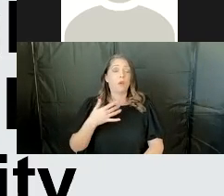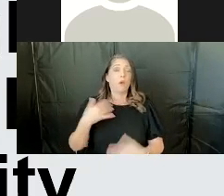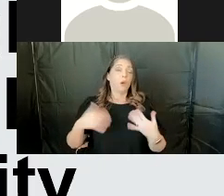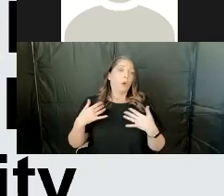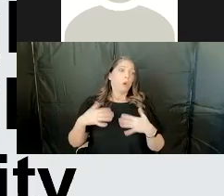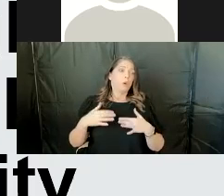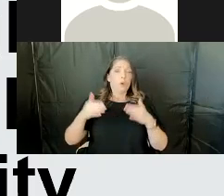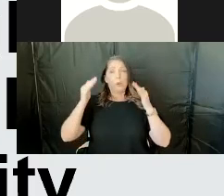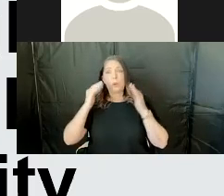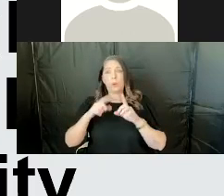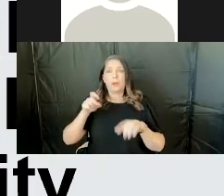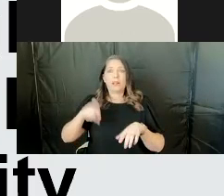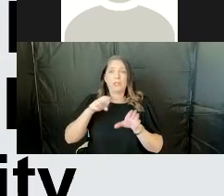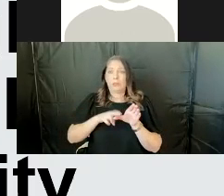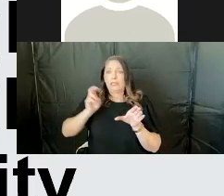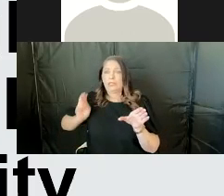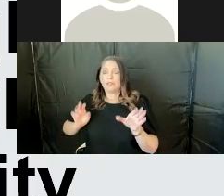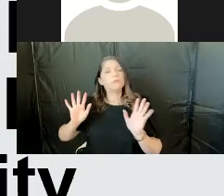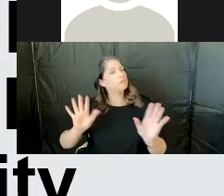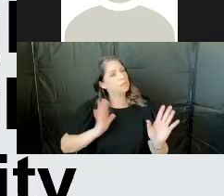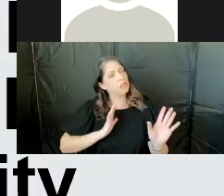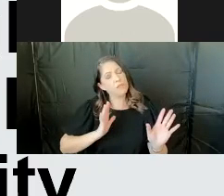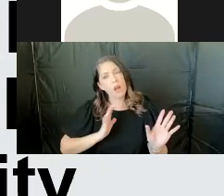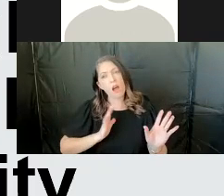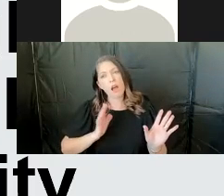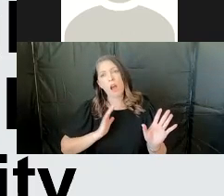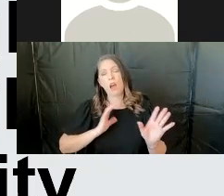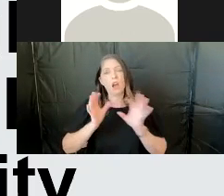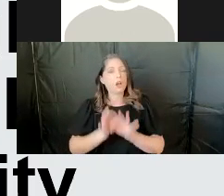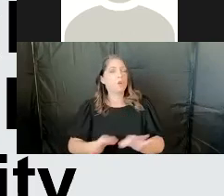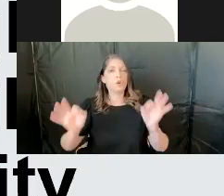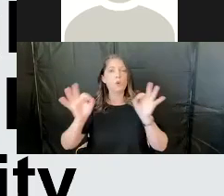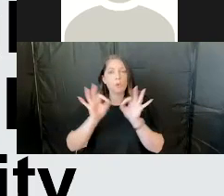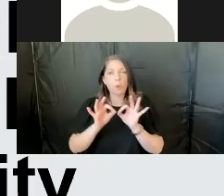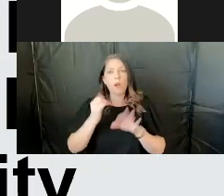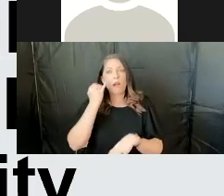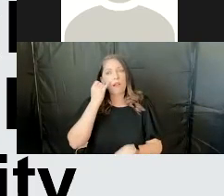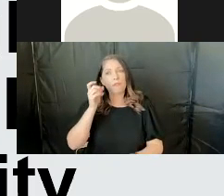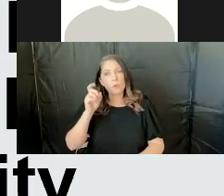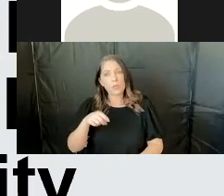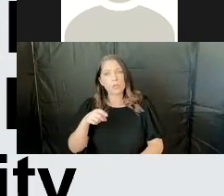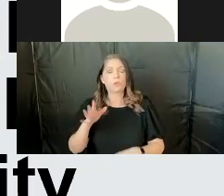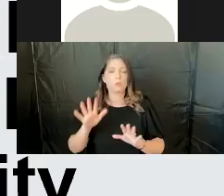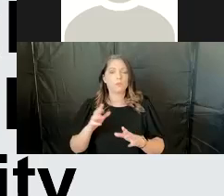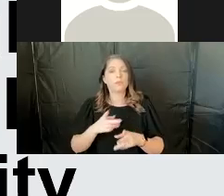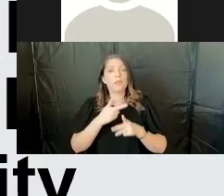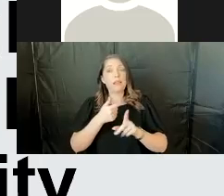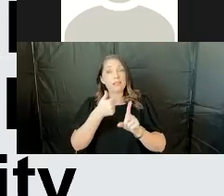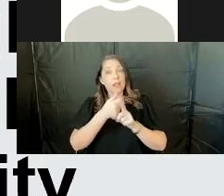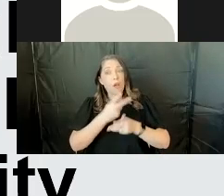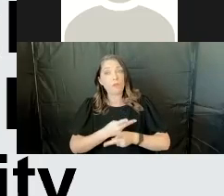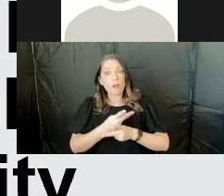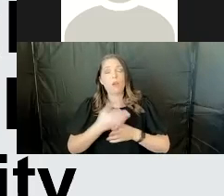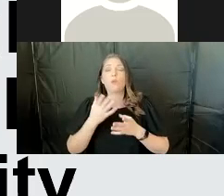that we listen to our minds and our bodies. Self-care is important to us. Remember to breathe and take care of your